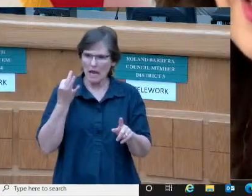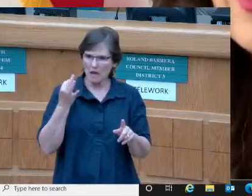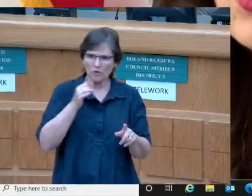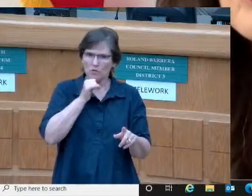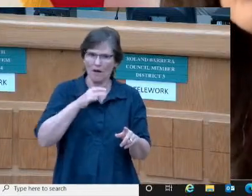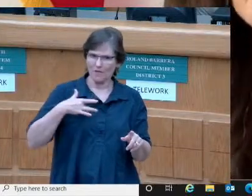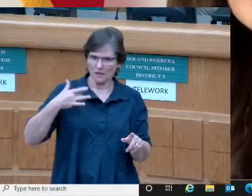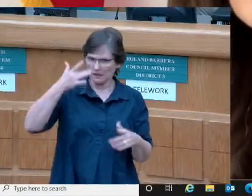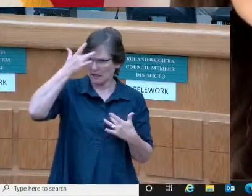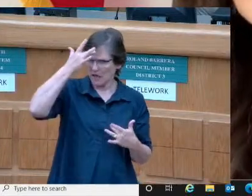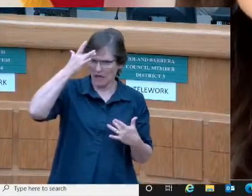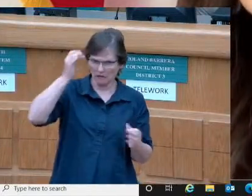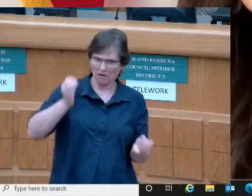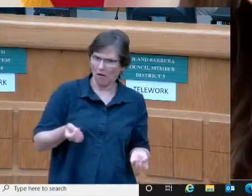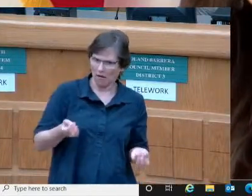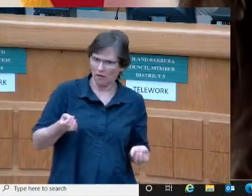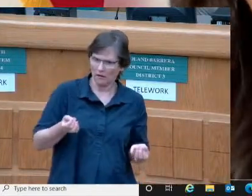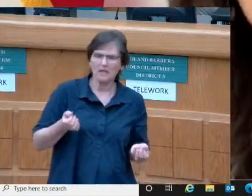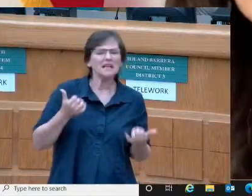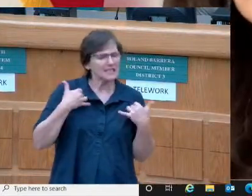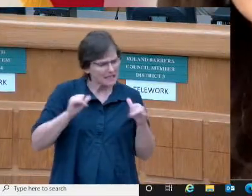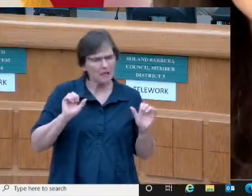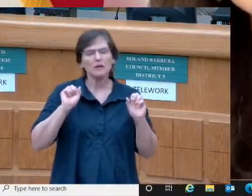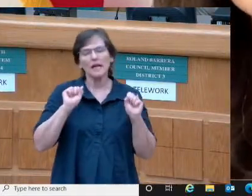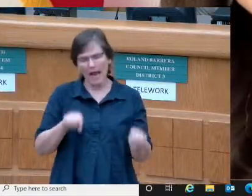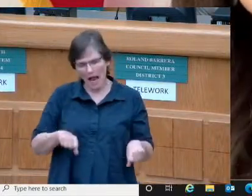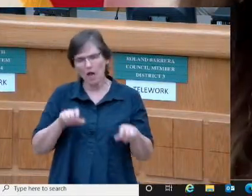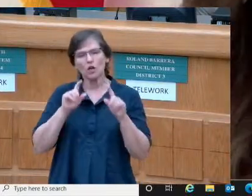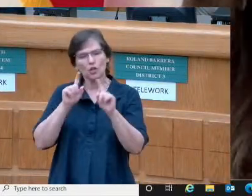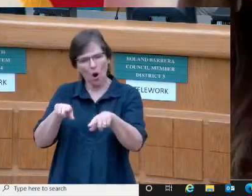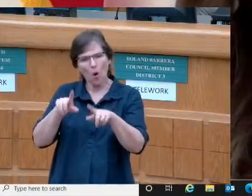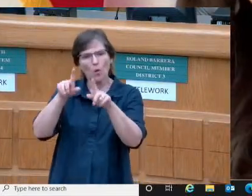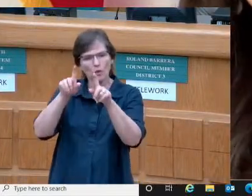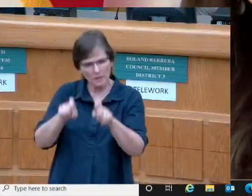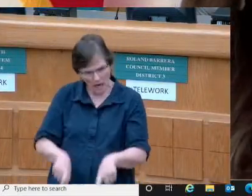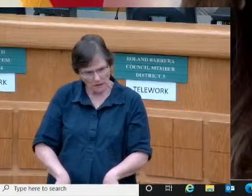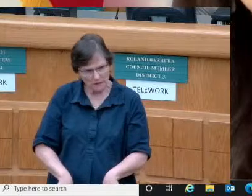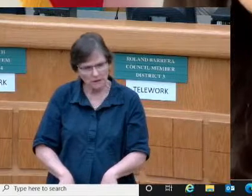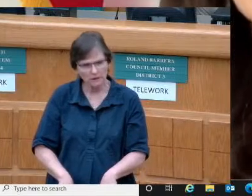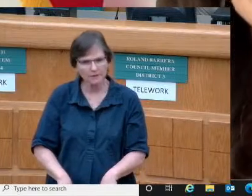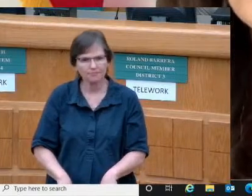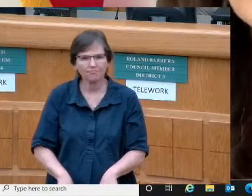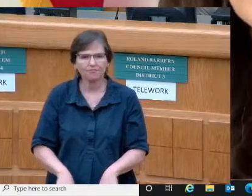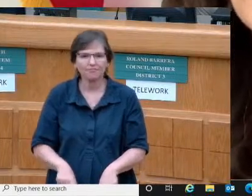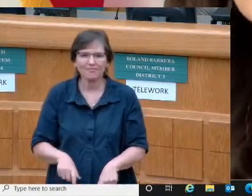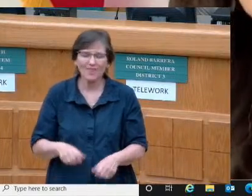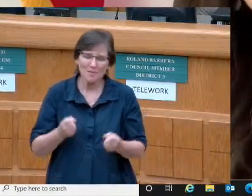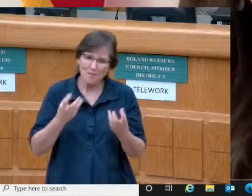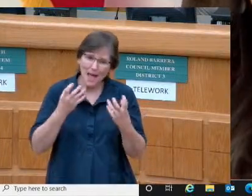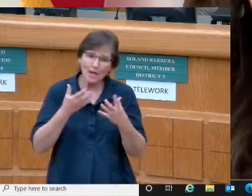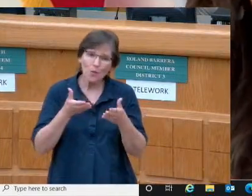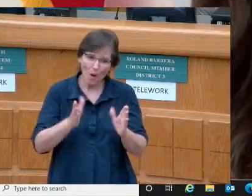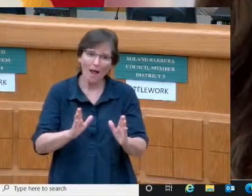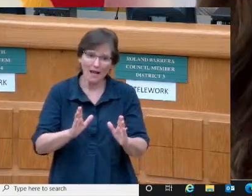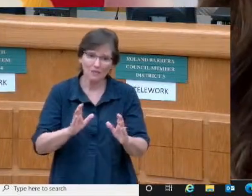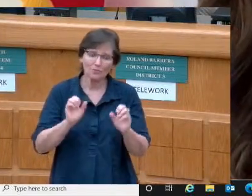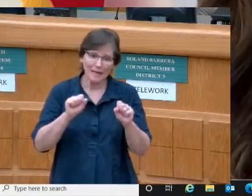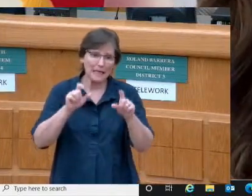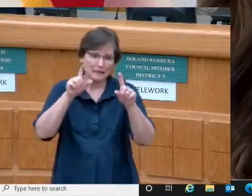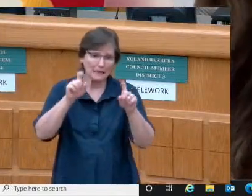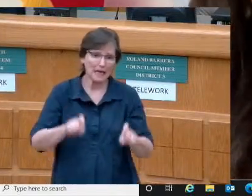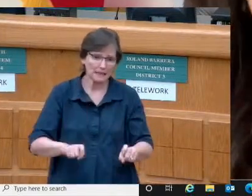need a test this week, there are many ways to test. Your health department is an amazing place to test.